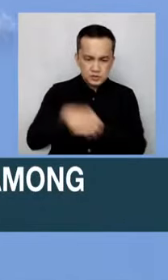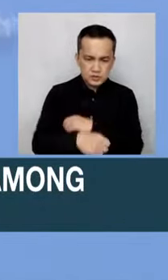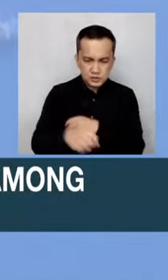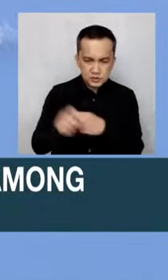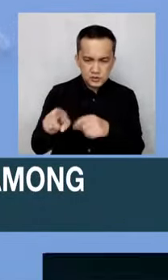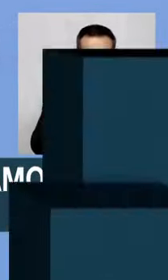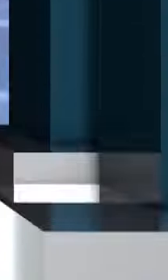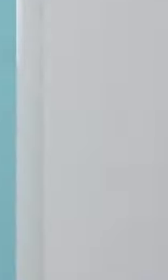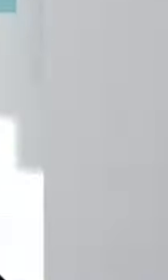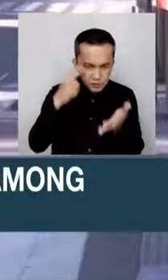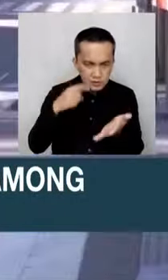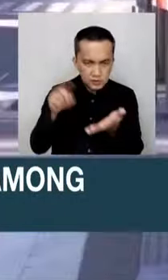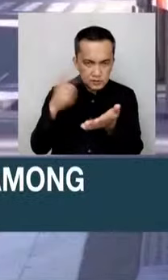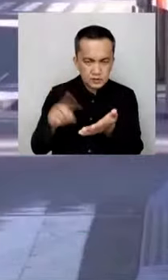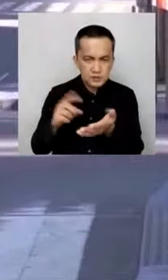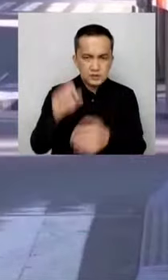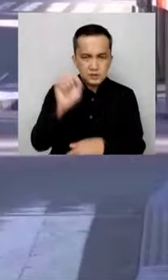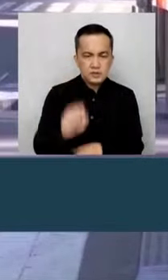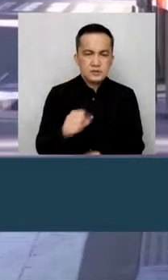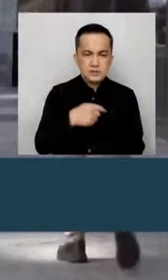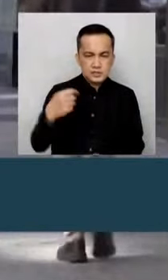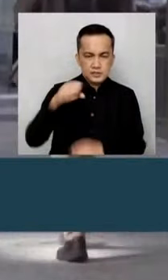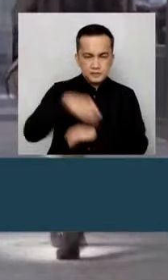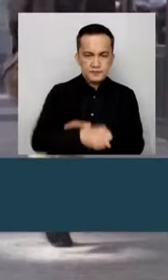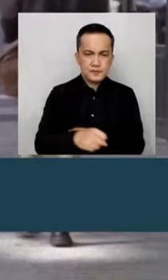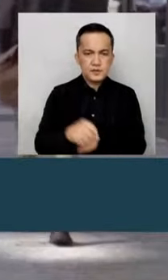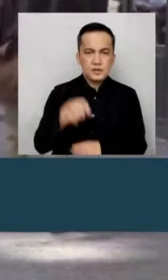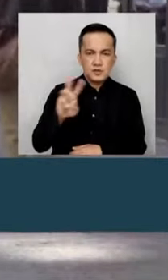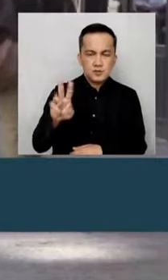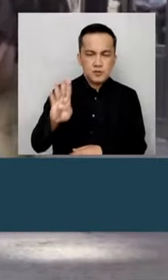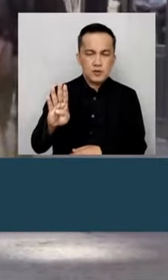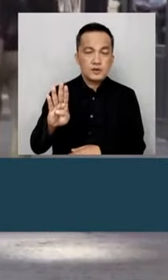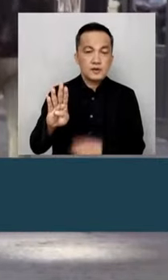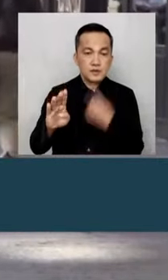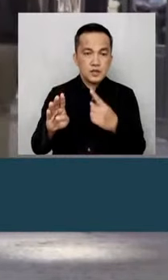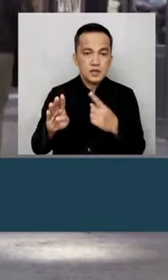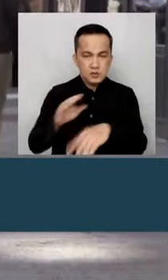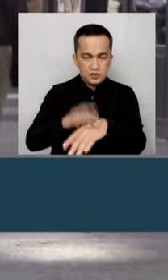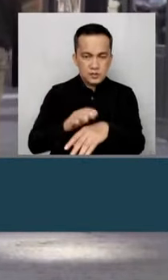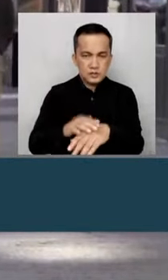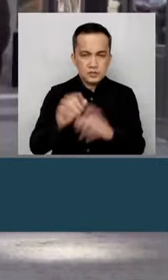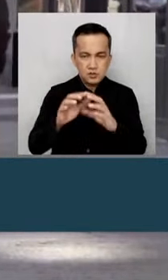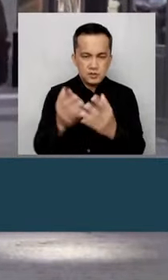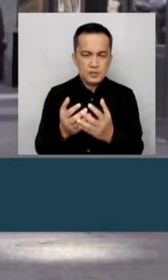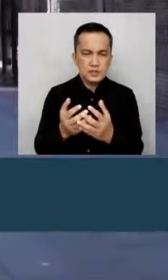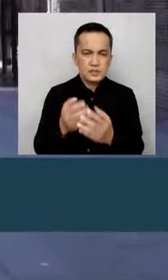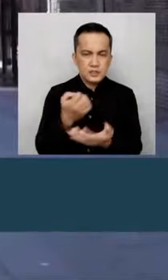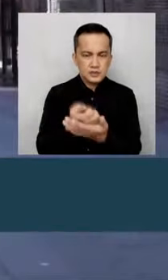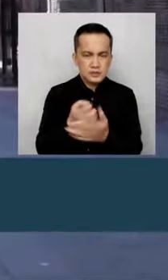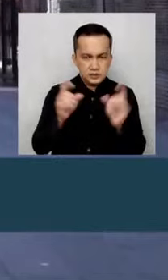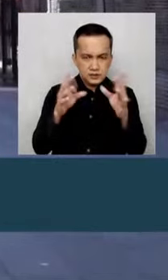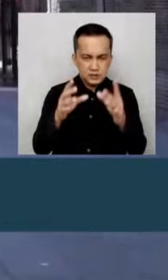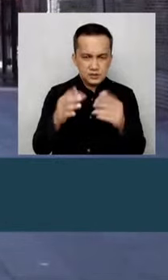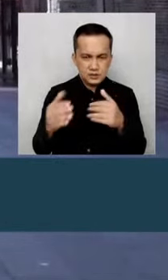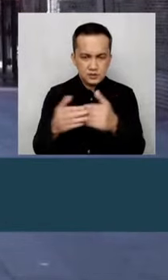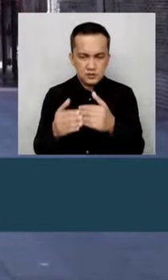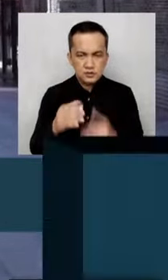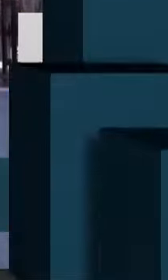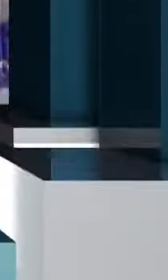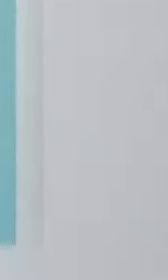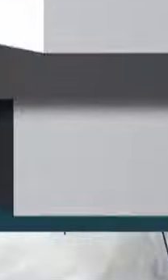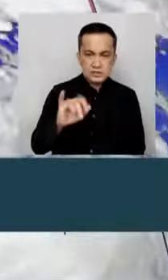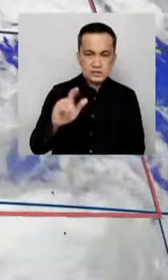Sea. The World Bank slashes its growth forecast, warning the global economy is dangerously close to recession.